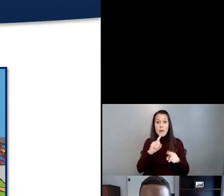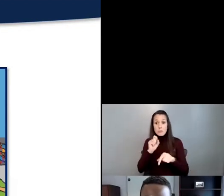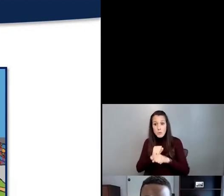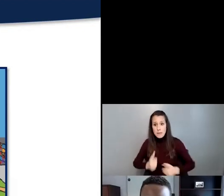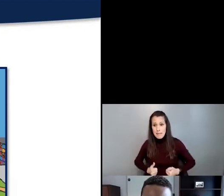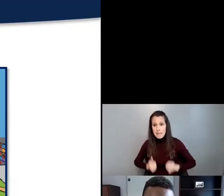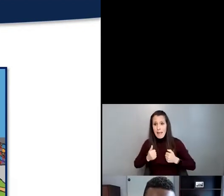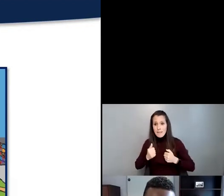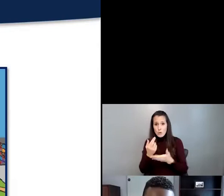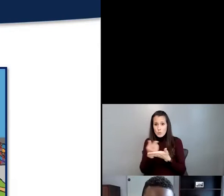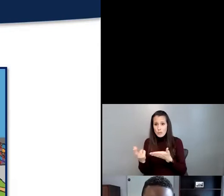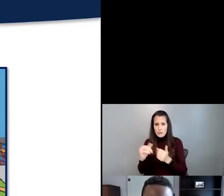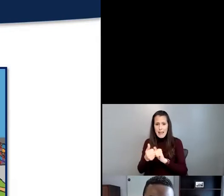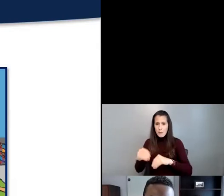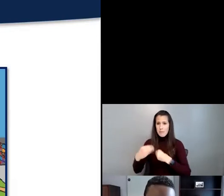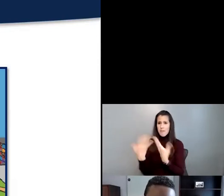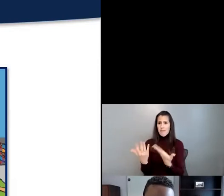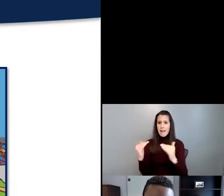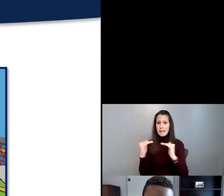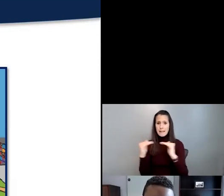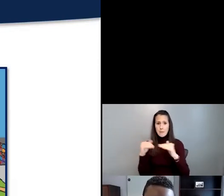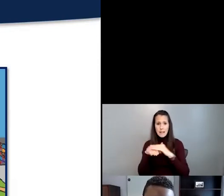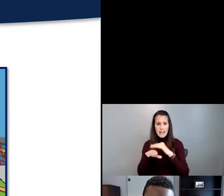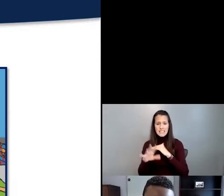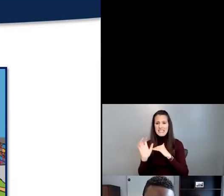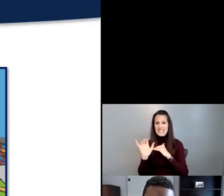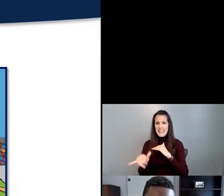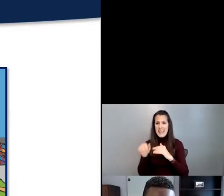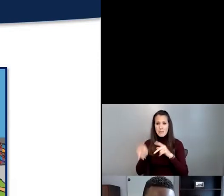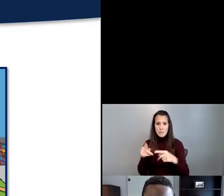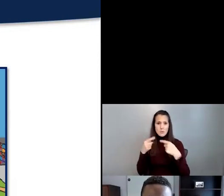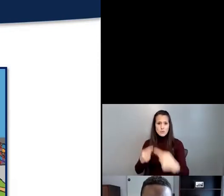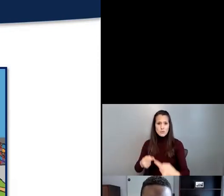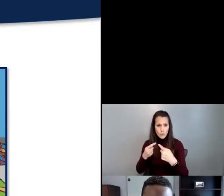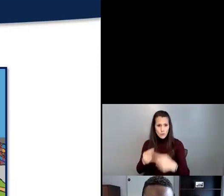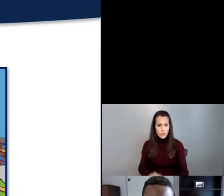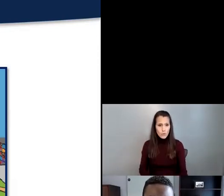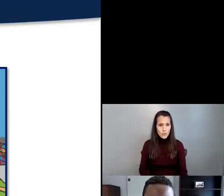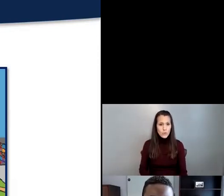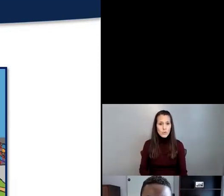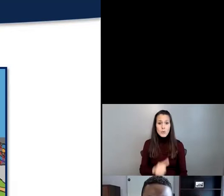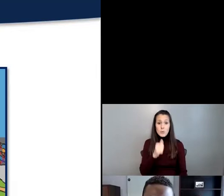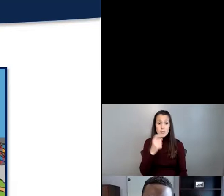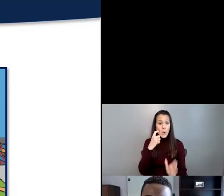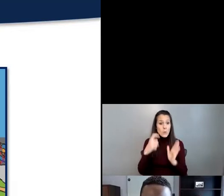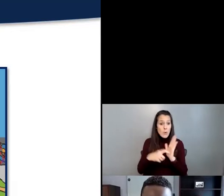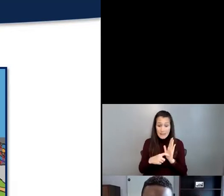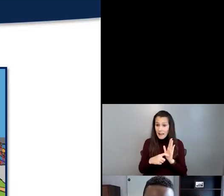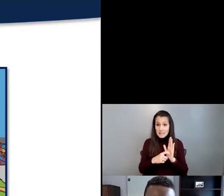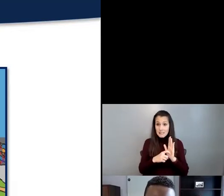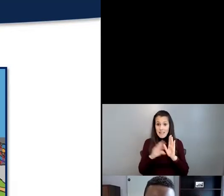equitable access, that's where people then have difficulty. Because we don't recognize that there are people on both sides of the